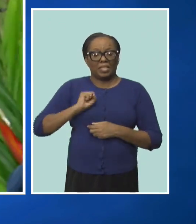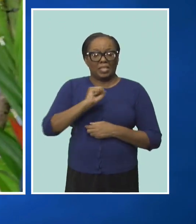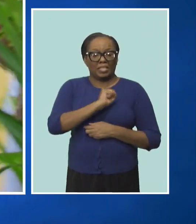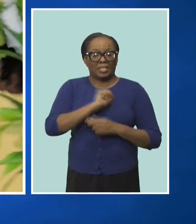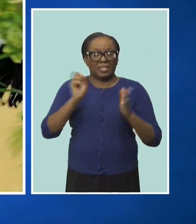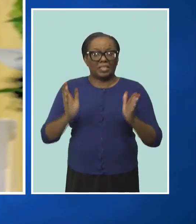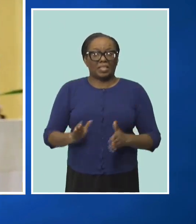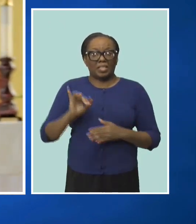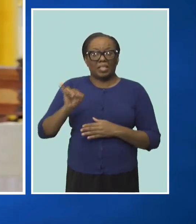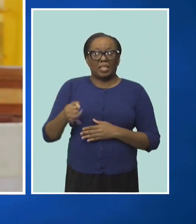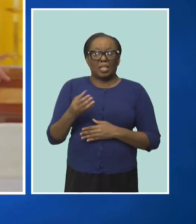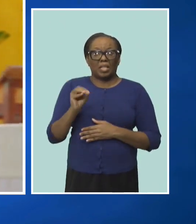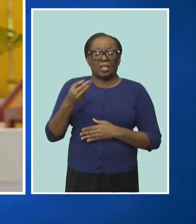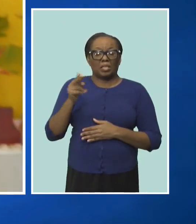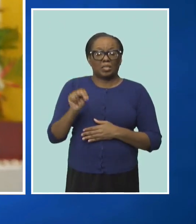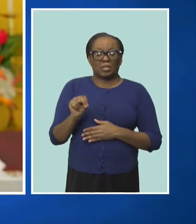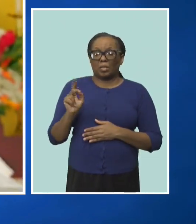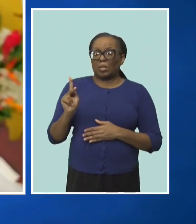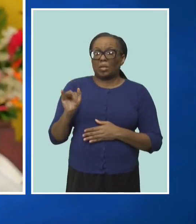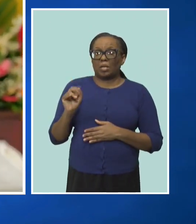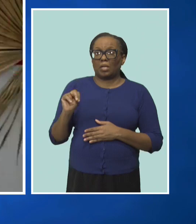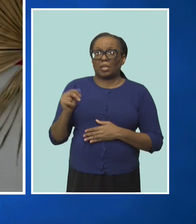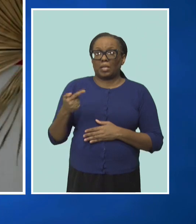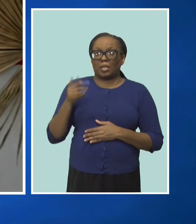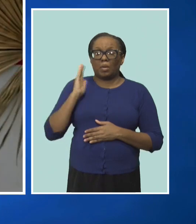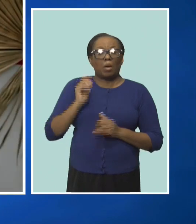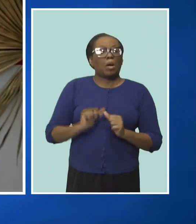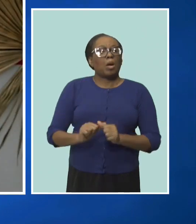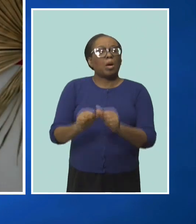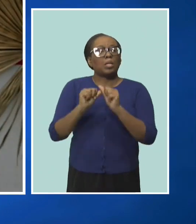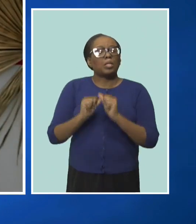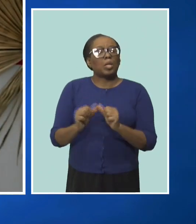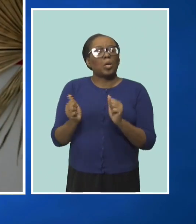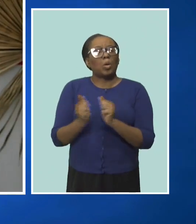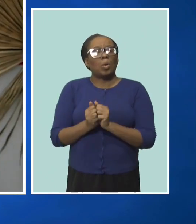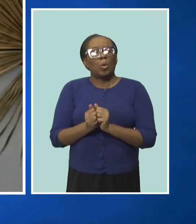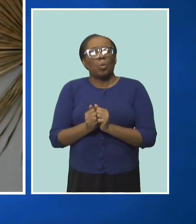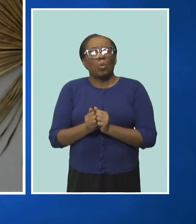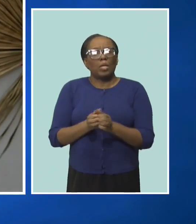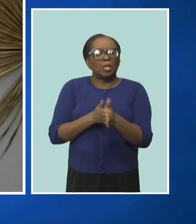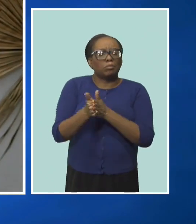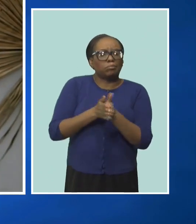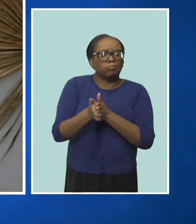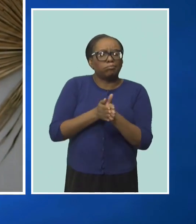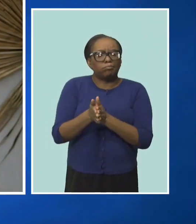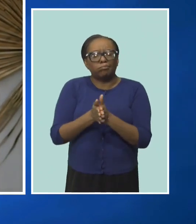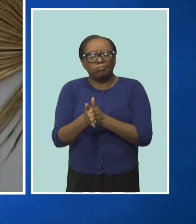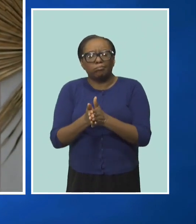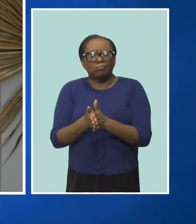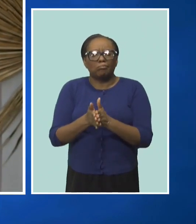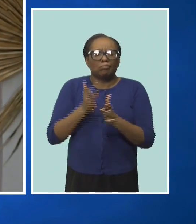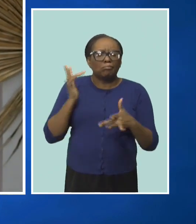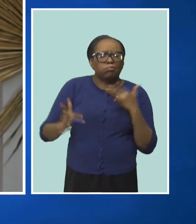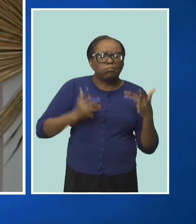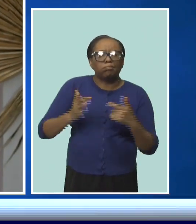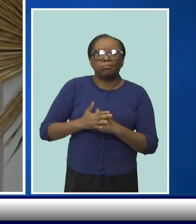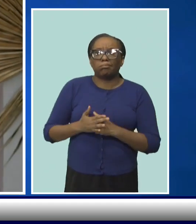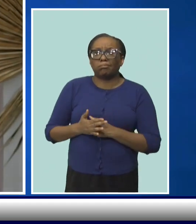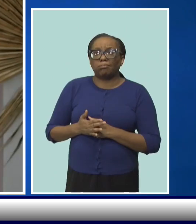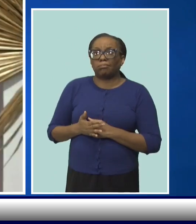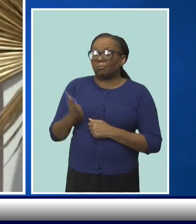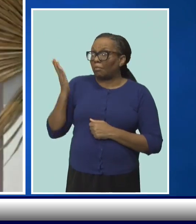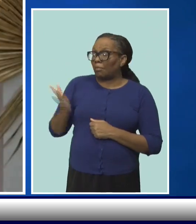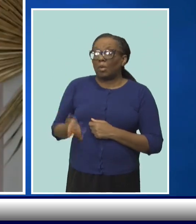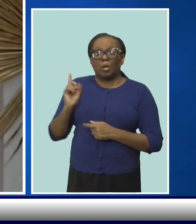continues with the momentum started in St. Lucie. When you look at their calendar, it is so diverse and so well